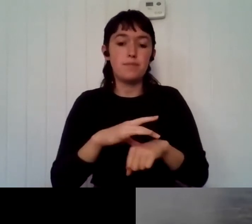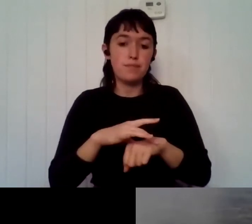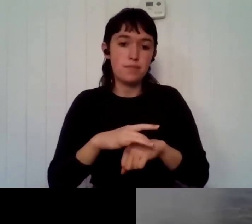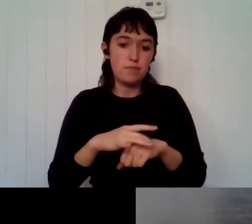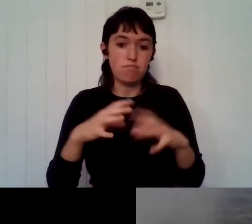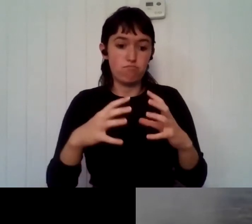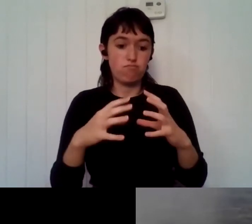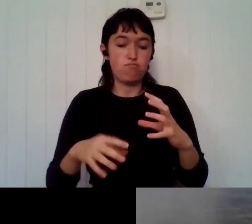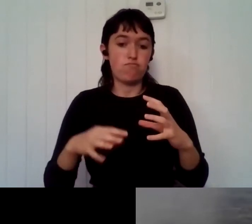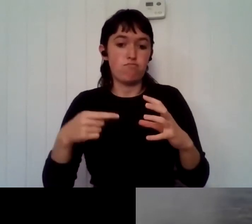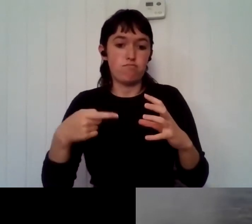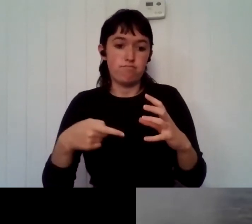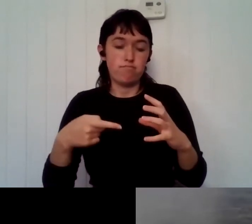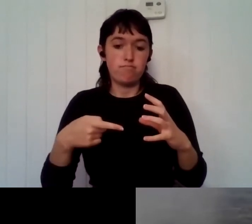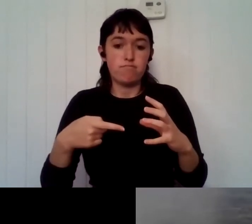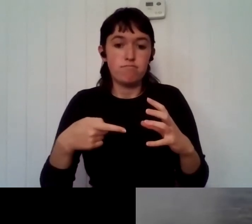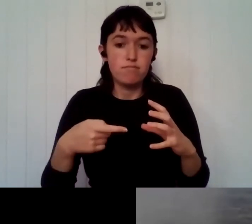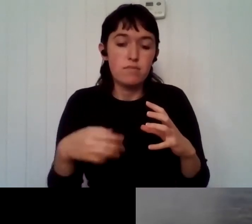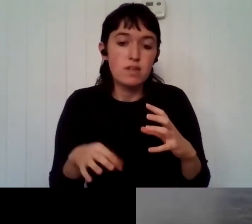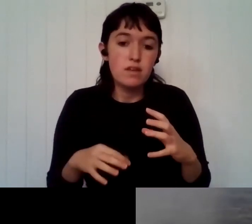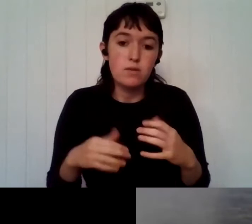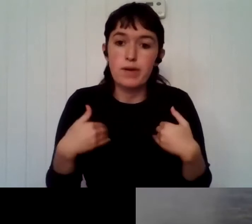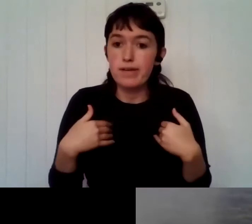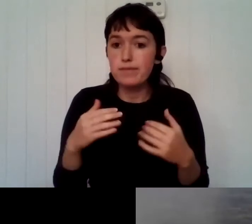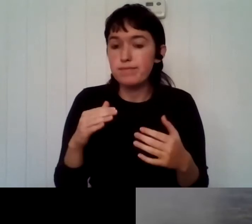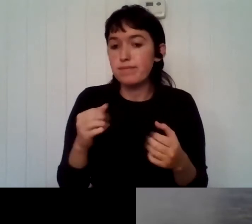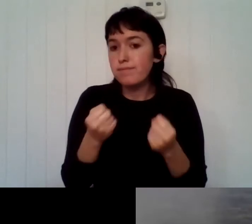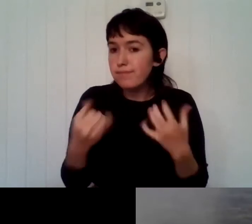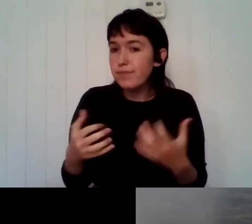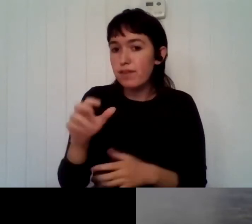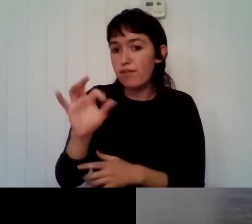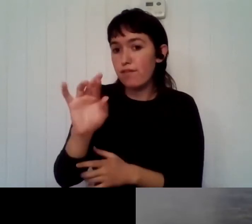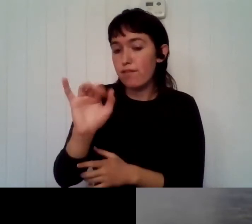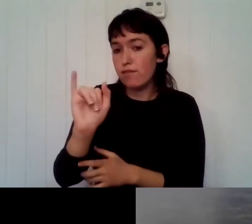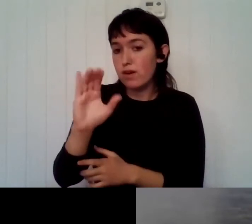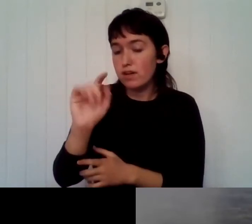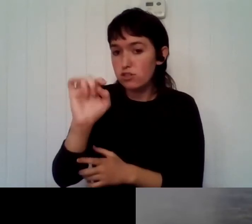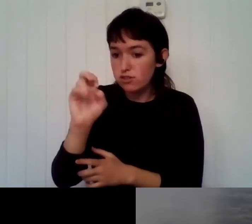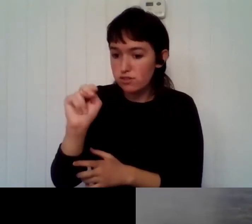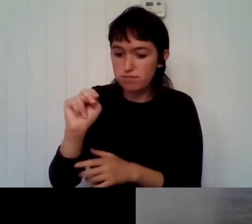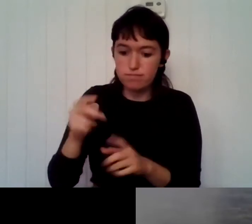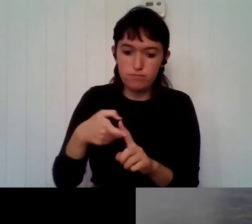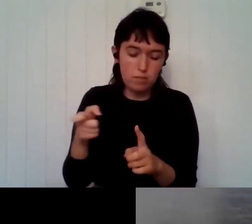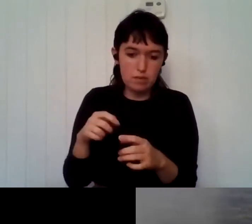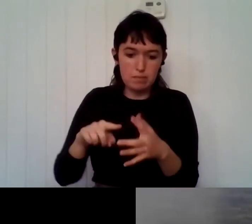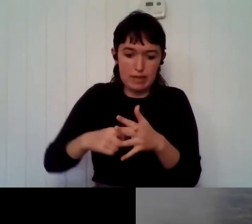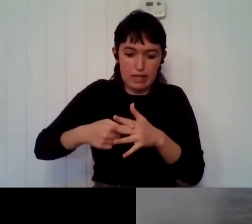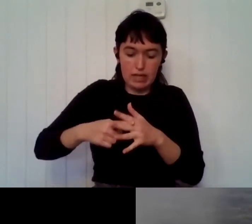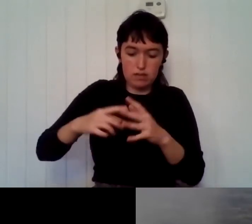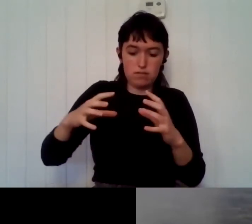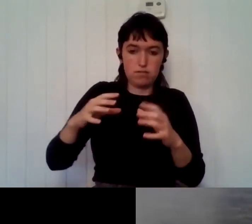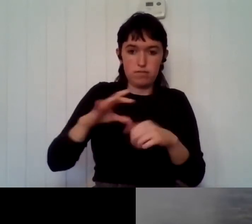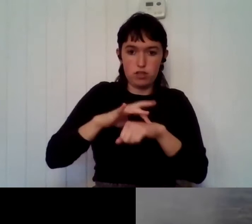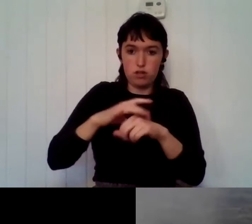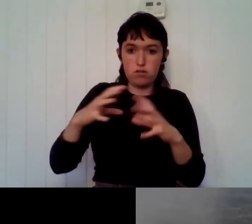heat of the Earth is a residual of all this friction from when it was created and also from radiation. So there's elements inside that